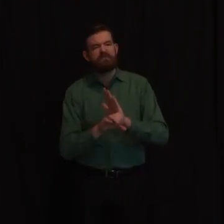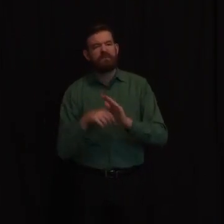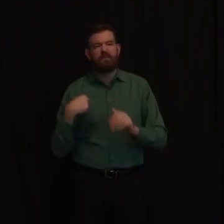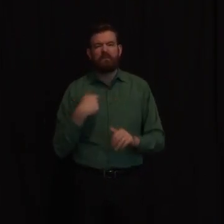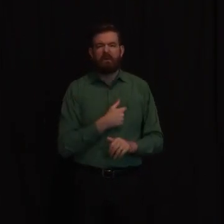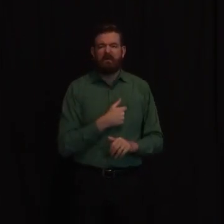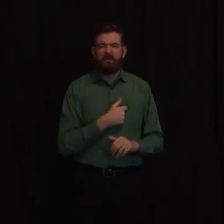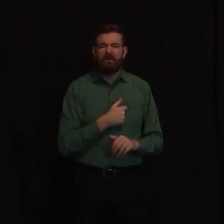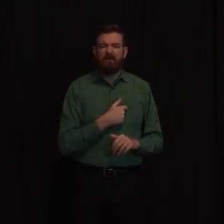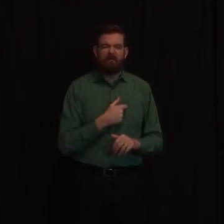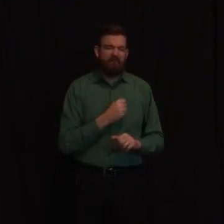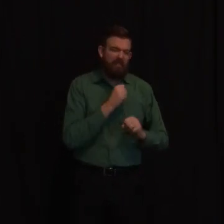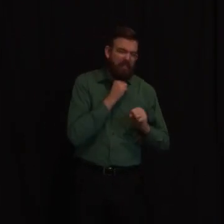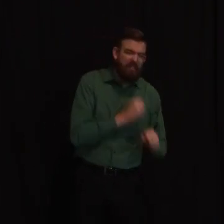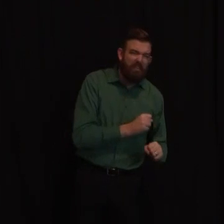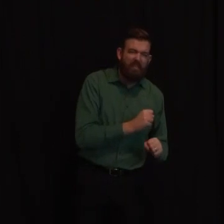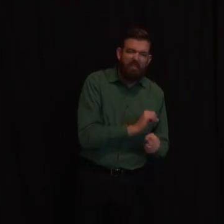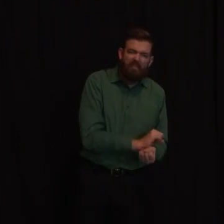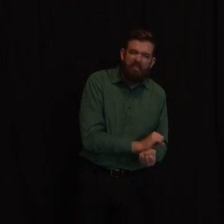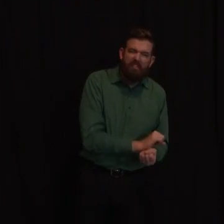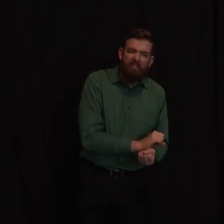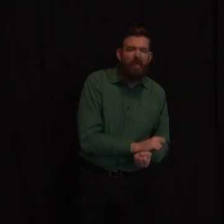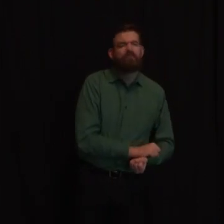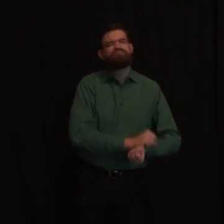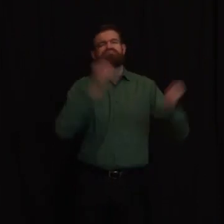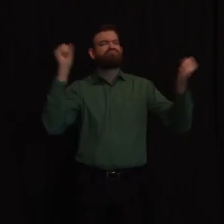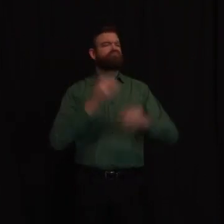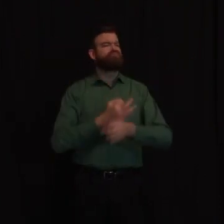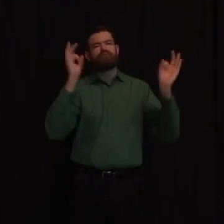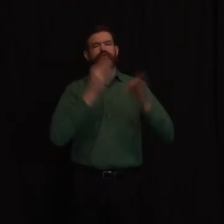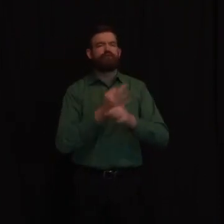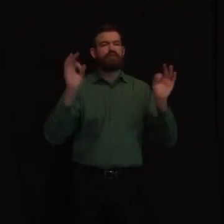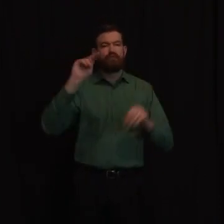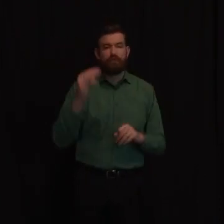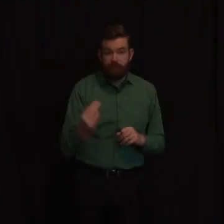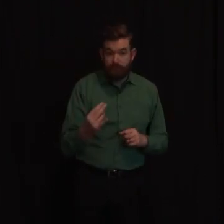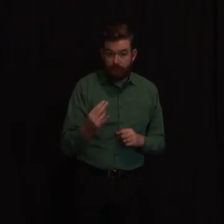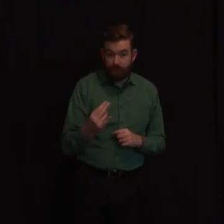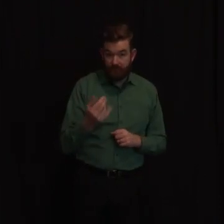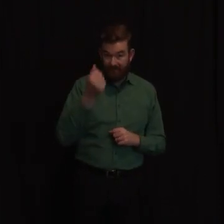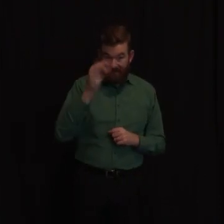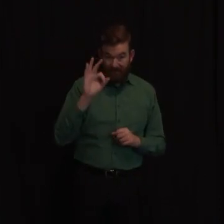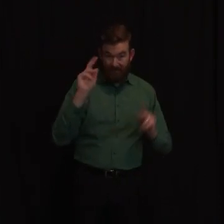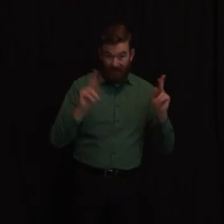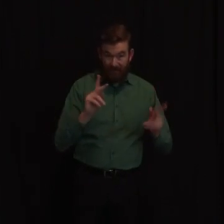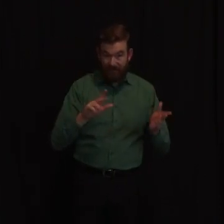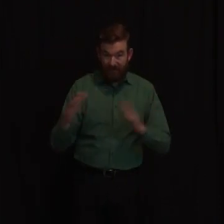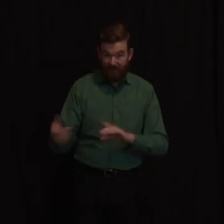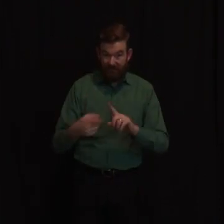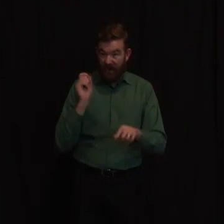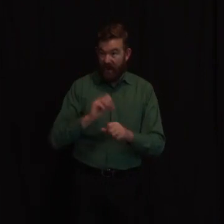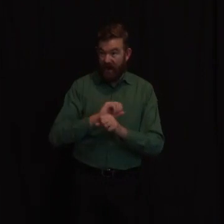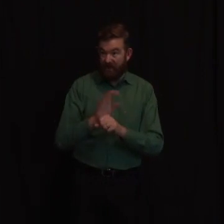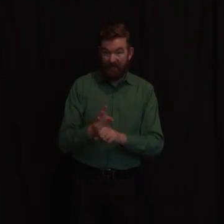it can rescue New Jersey from this nightmare. By the way, 19 persons have died from COVID-19 in Atlantic